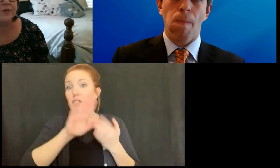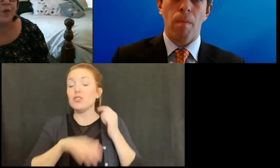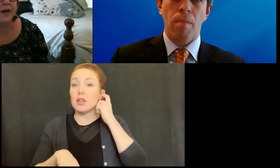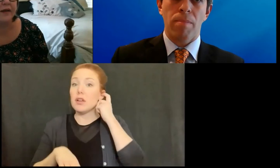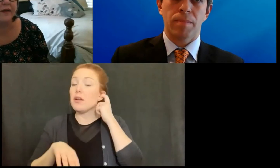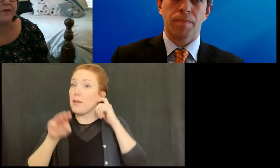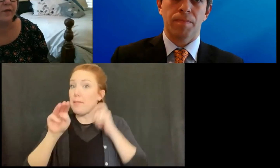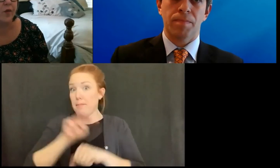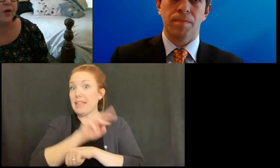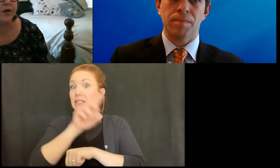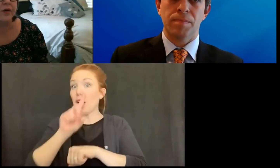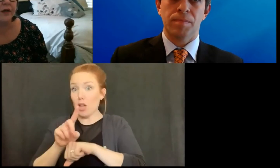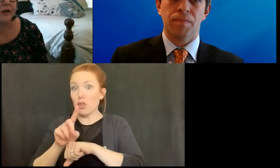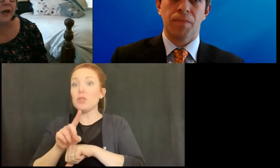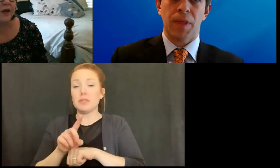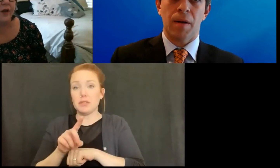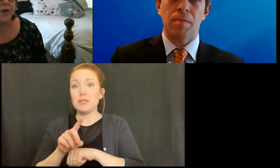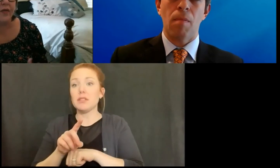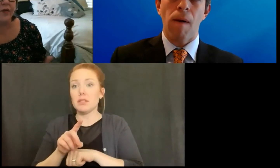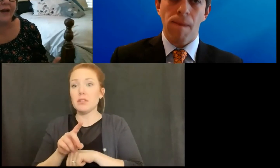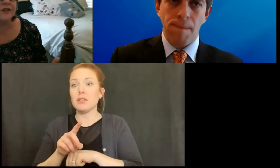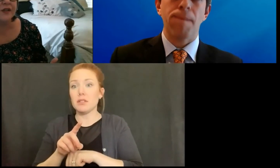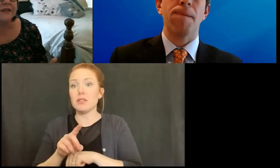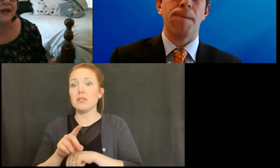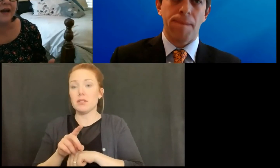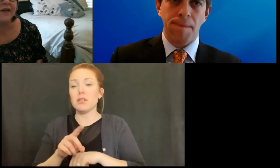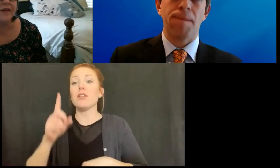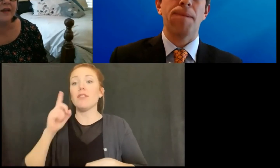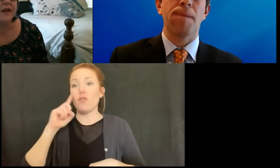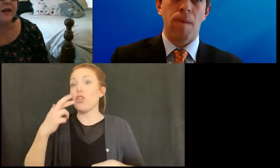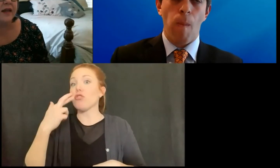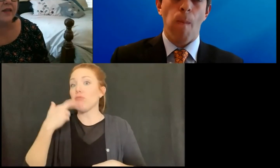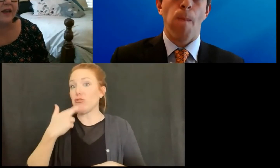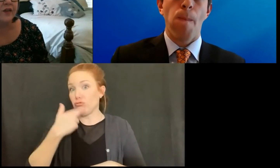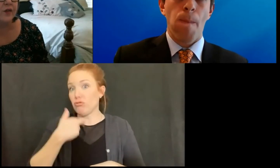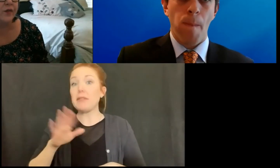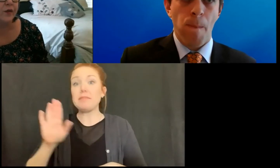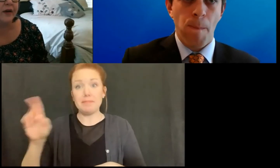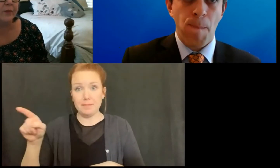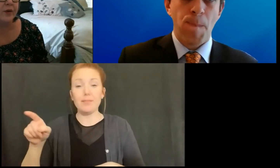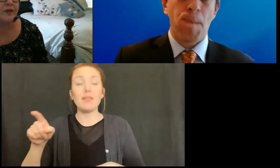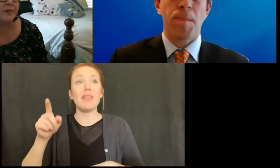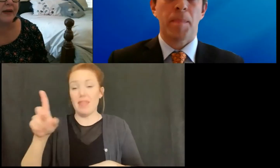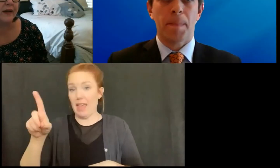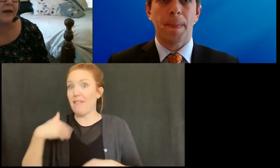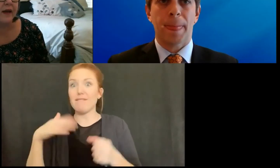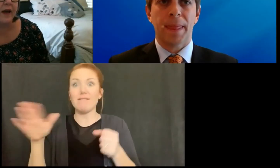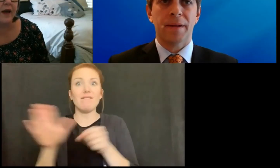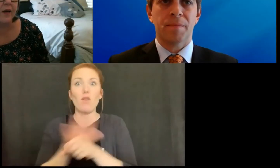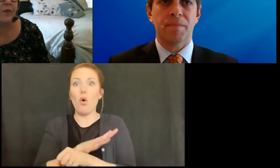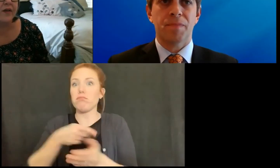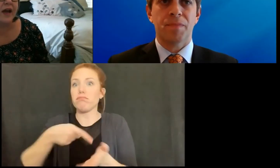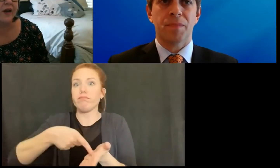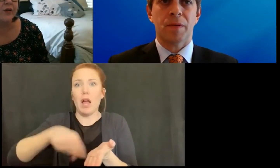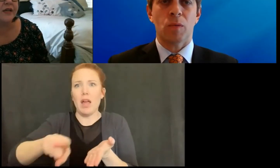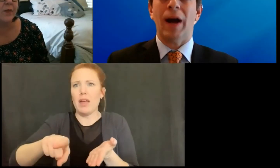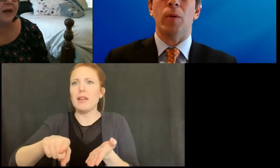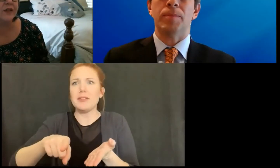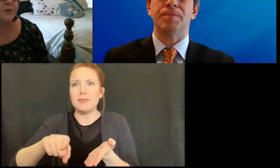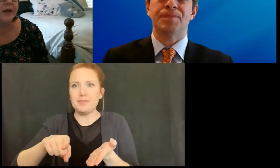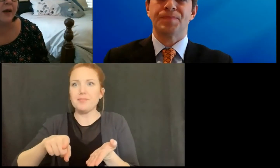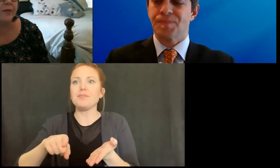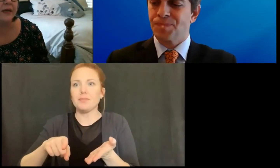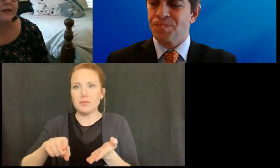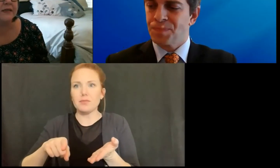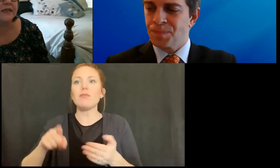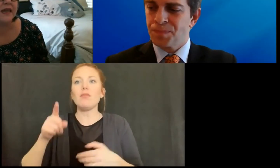McDonald's is one for, on the restaurant side of it, they do full reimbursement. We've got hotel wow.